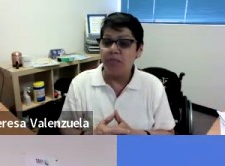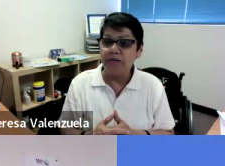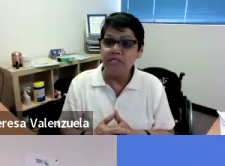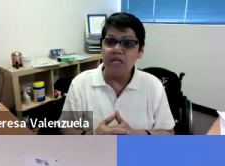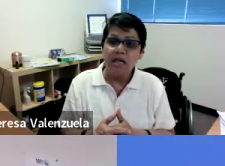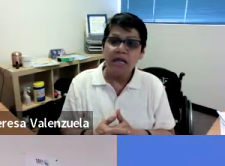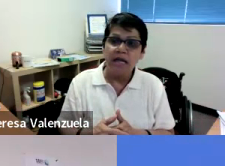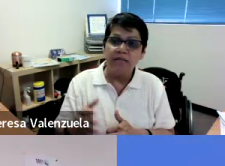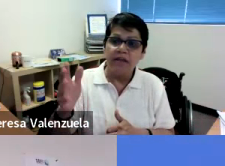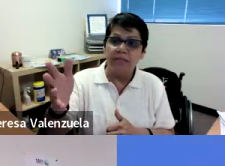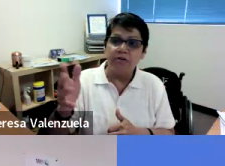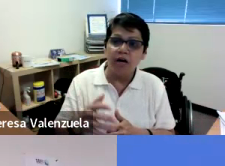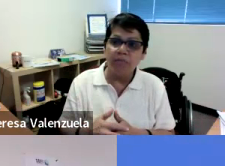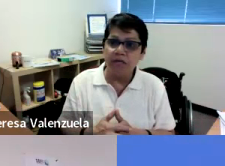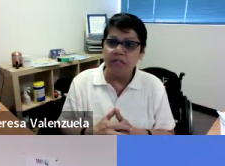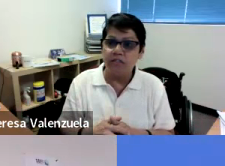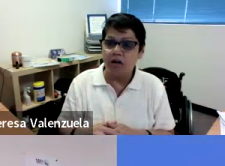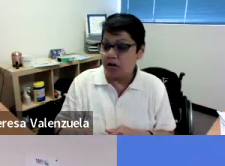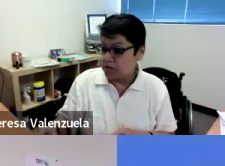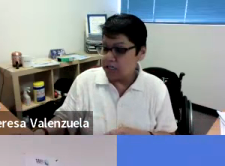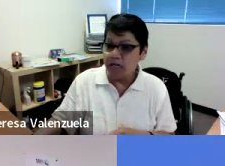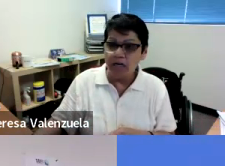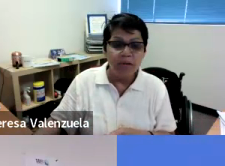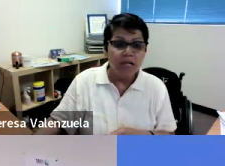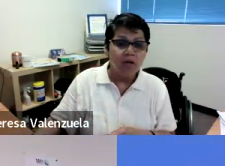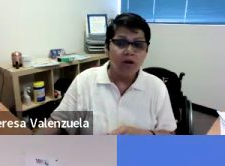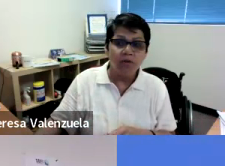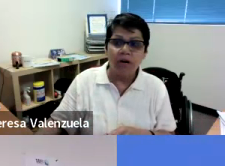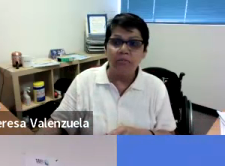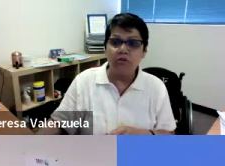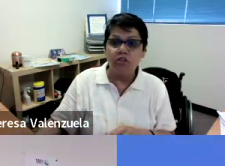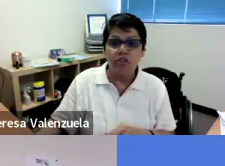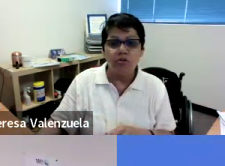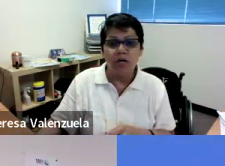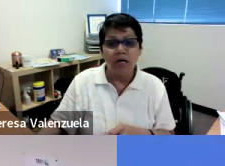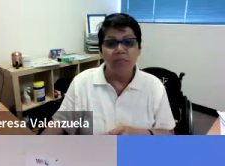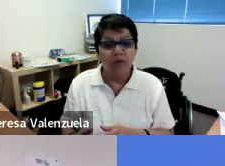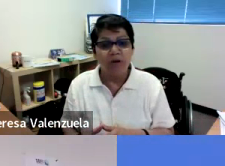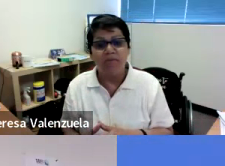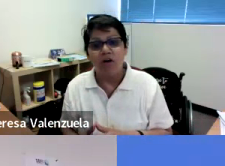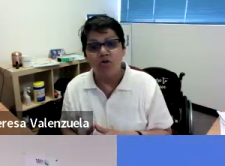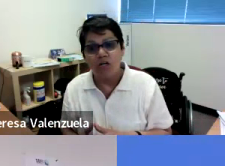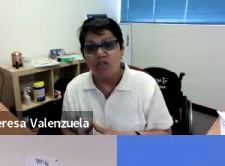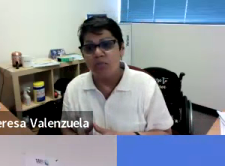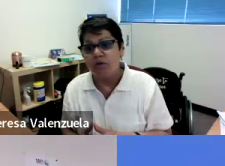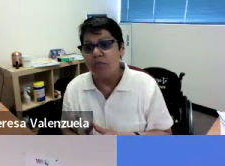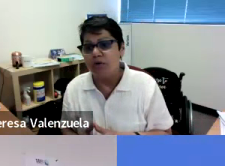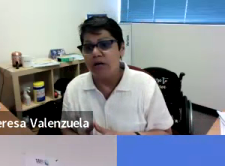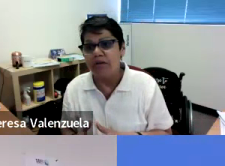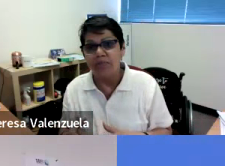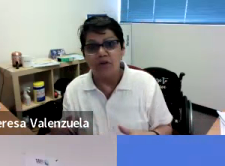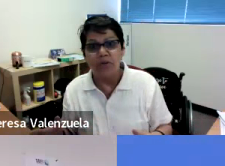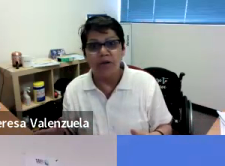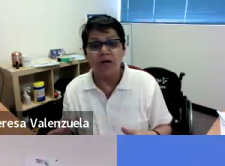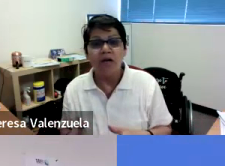foster parents. And then up top is our tech hub, where we're able to, where we have our low-cost computer